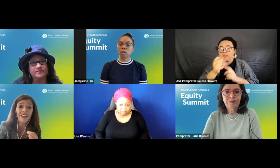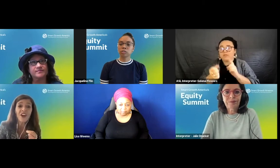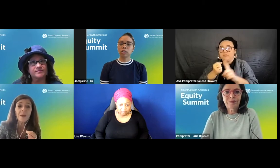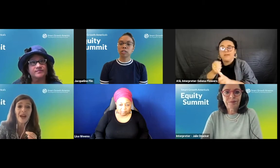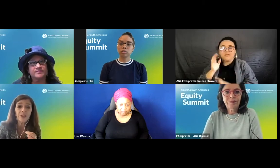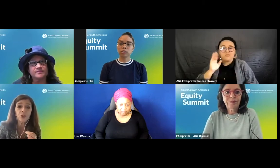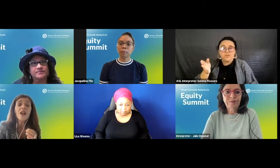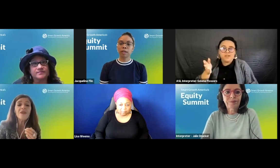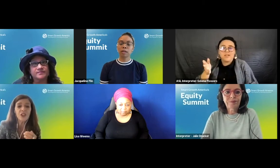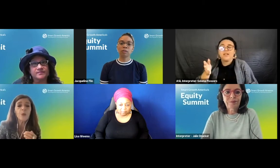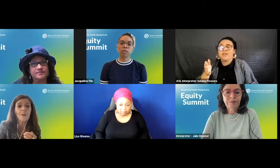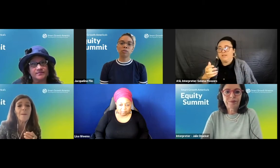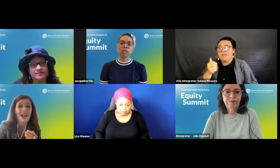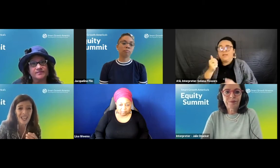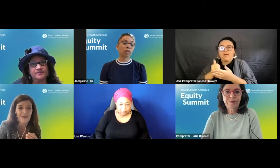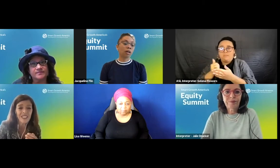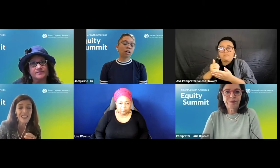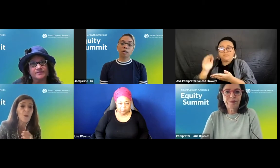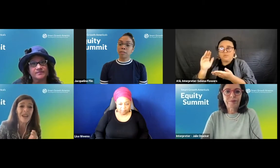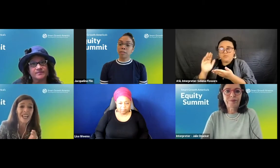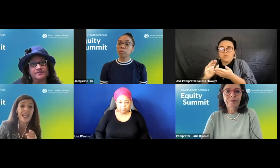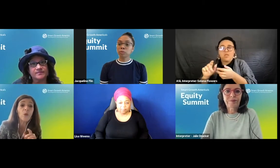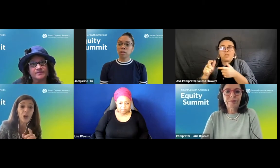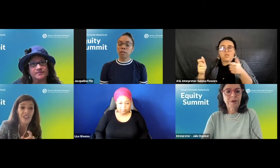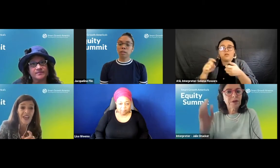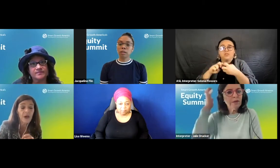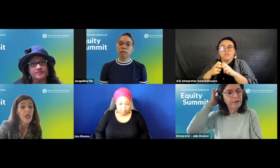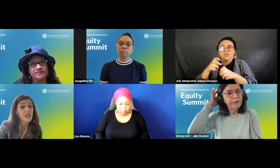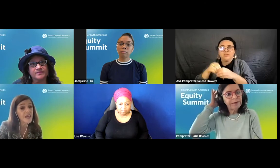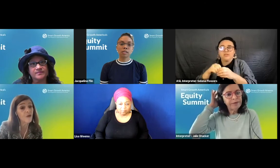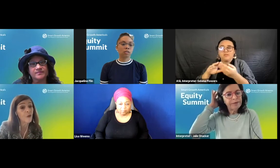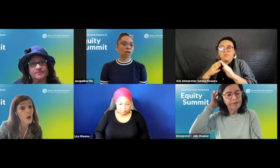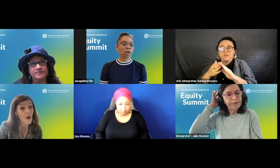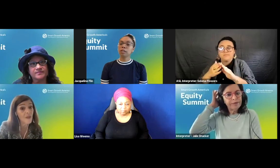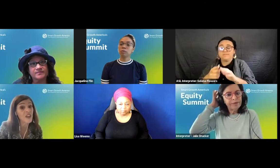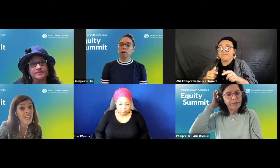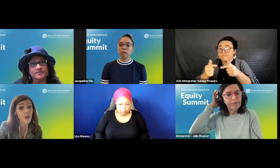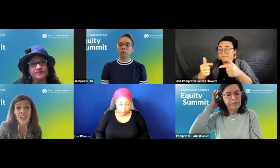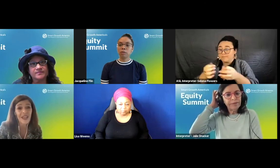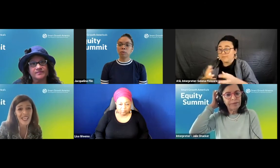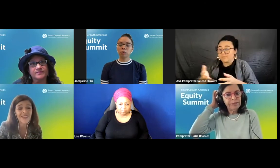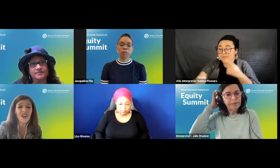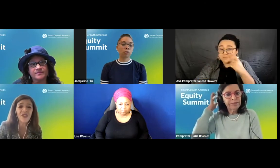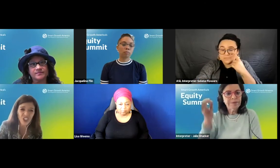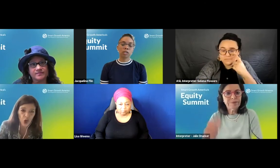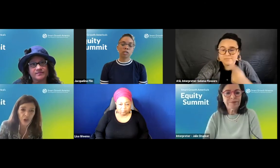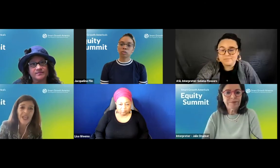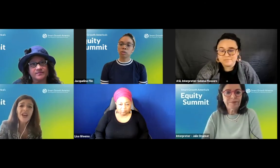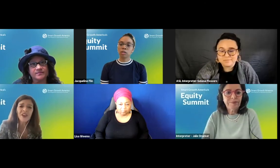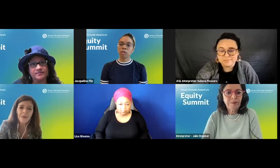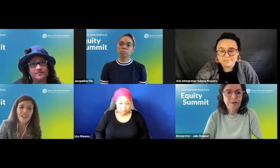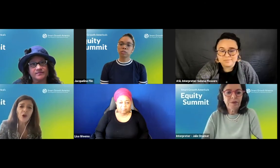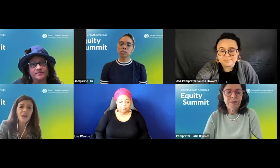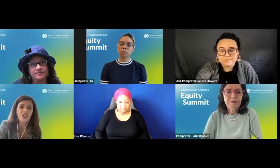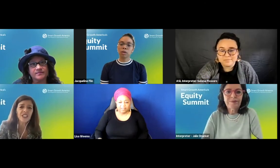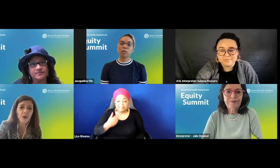those larger issues that plague our community. And that was when they said, you know what, you're right. We really want to make sure